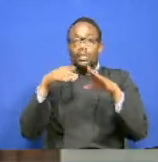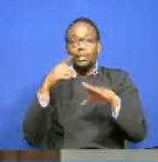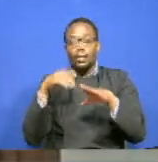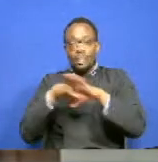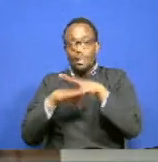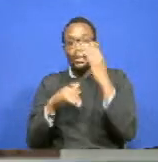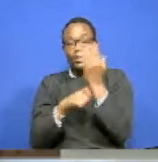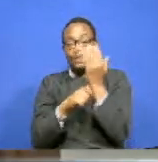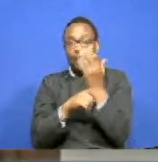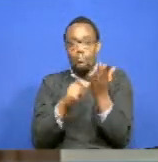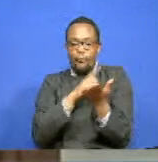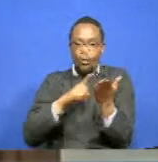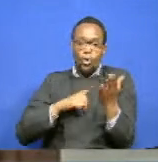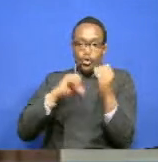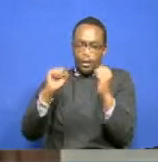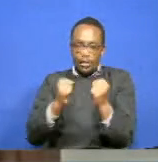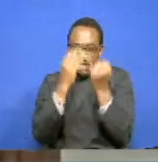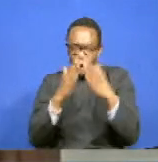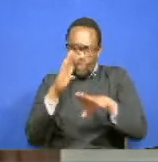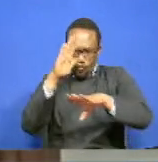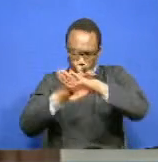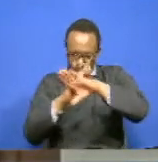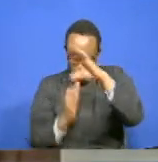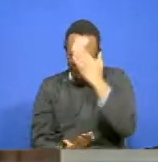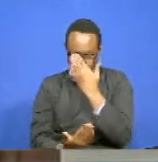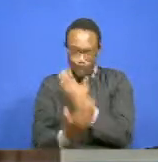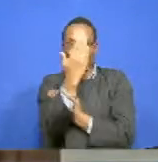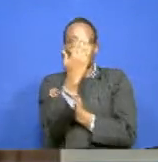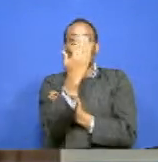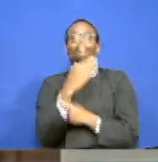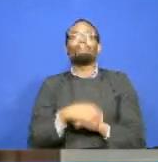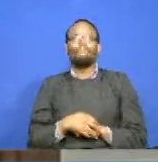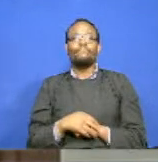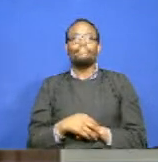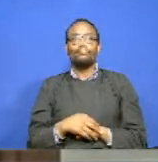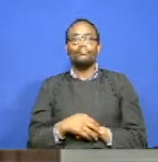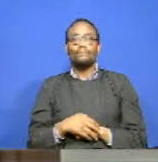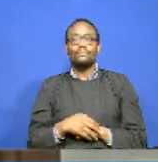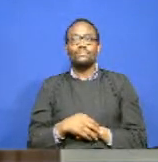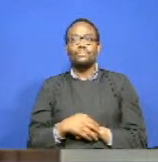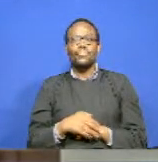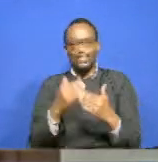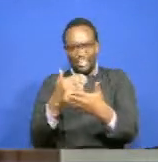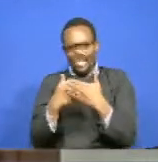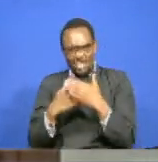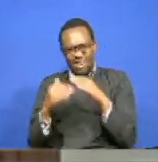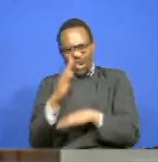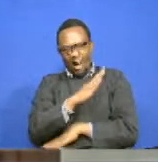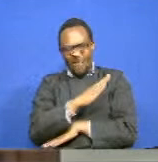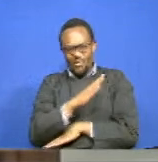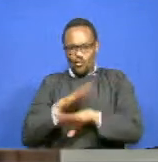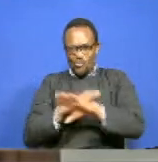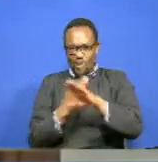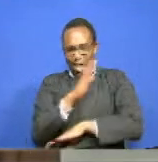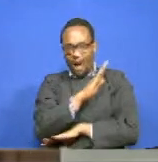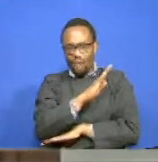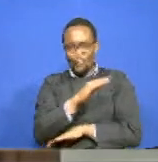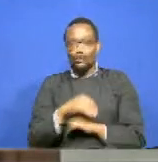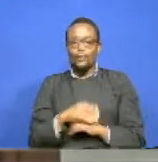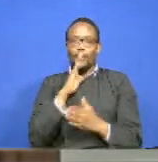and Savior, good morning. I think it's another afternoon. Good afternoon. Praise the